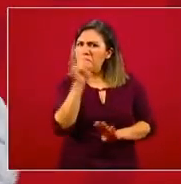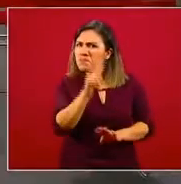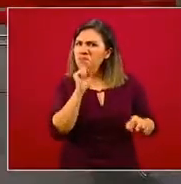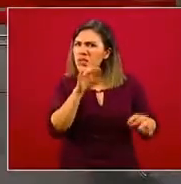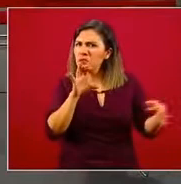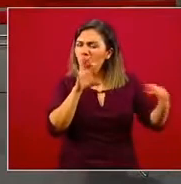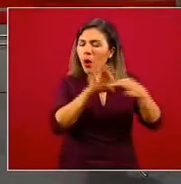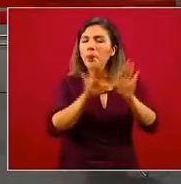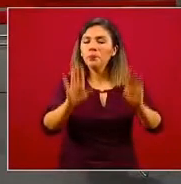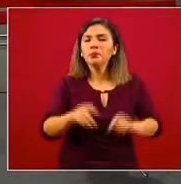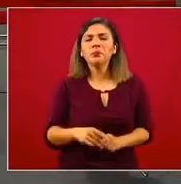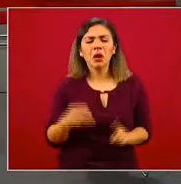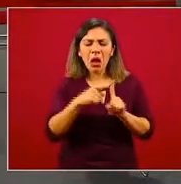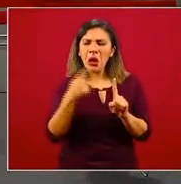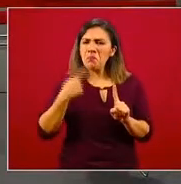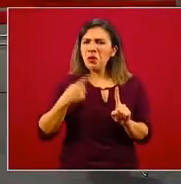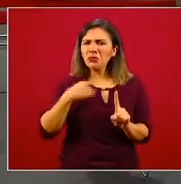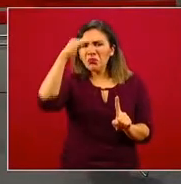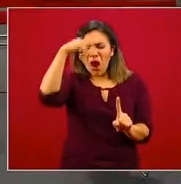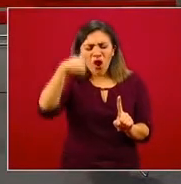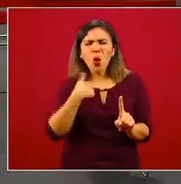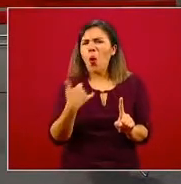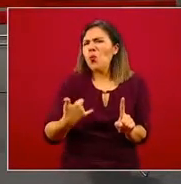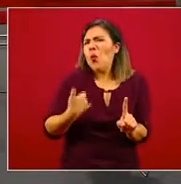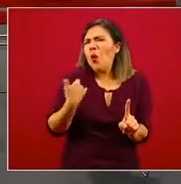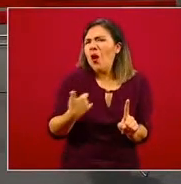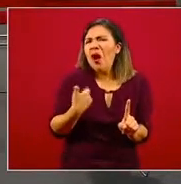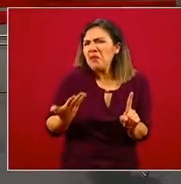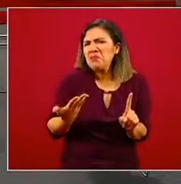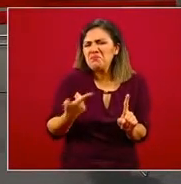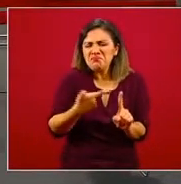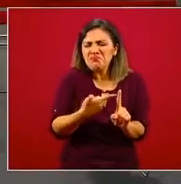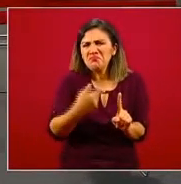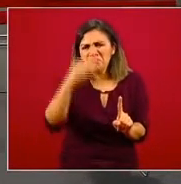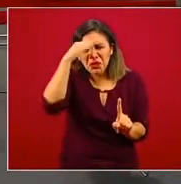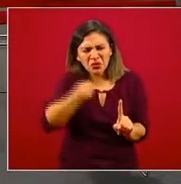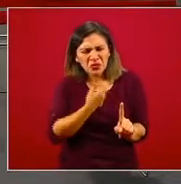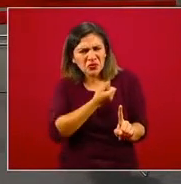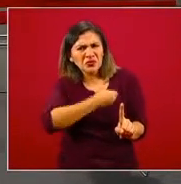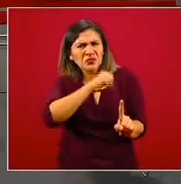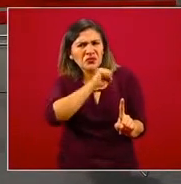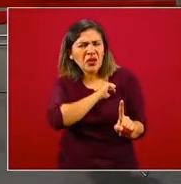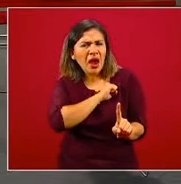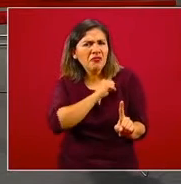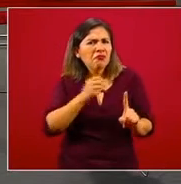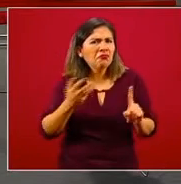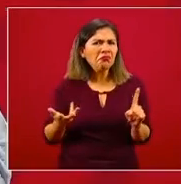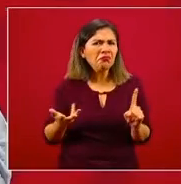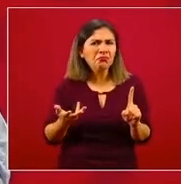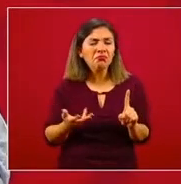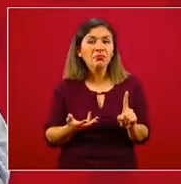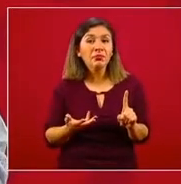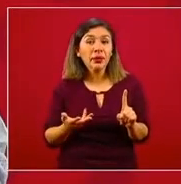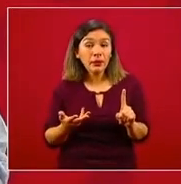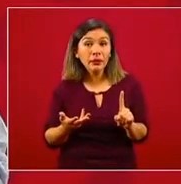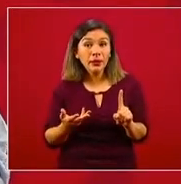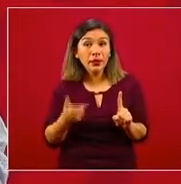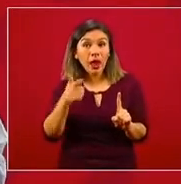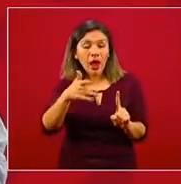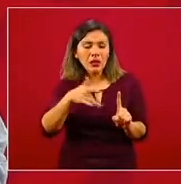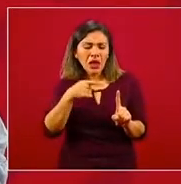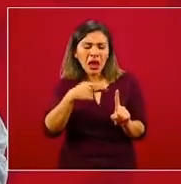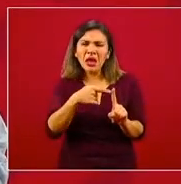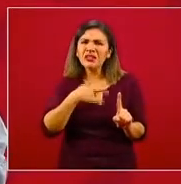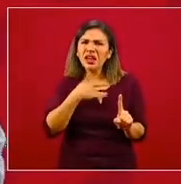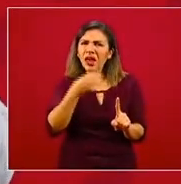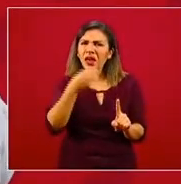have piensa que a es family demasiado member joven who o piensa is que es completamente similar to the sano person I'm o sana. describing. They might think, Y I'm entonces si completely tiene young, I síntomas de am